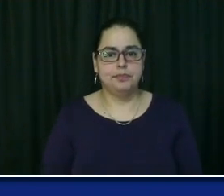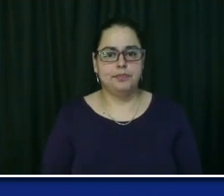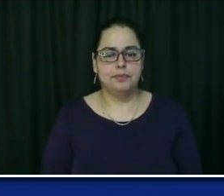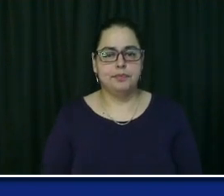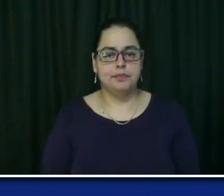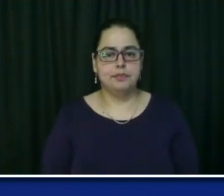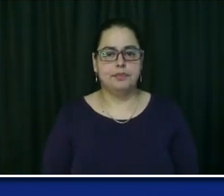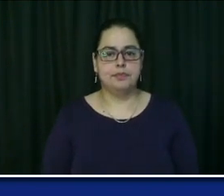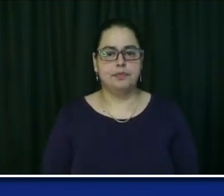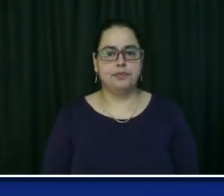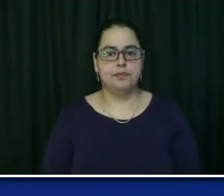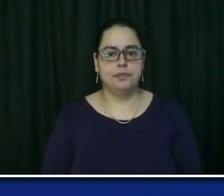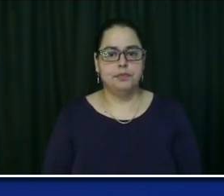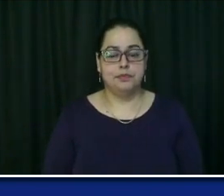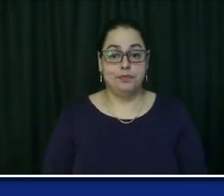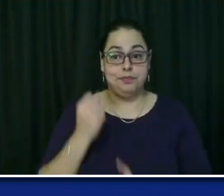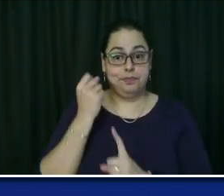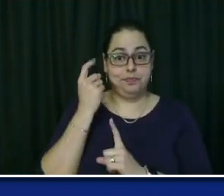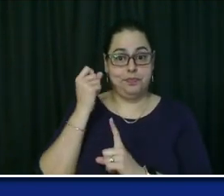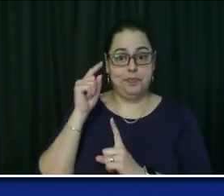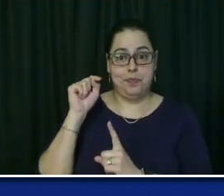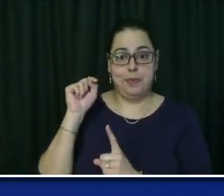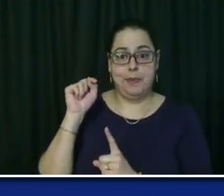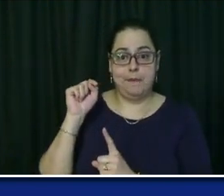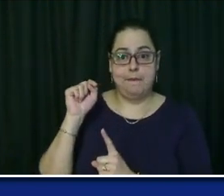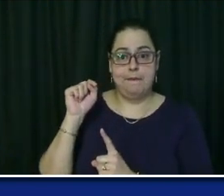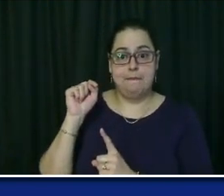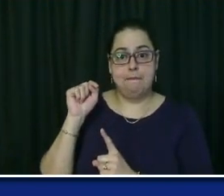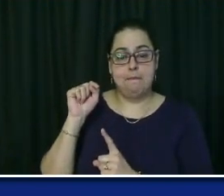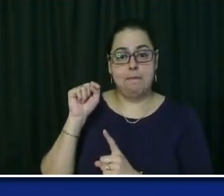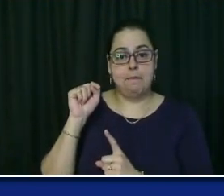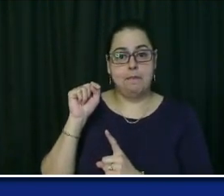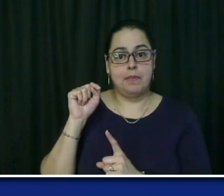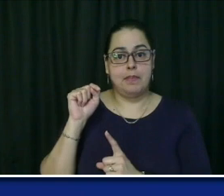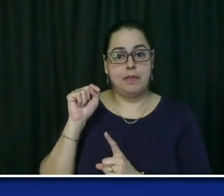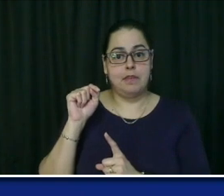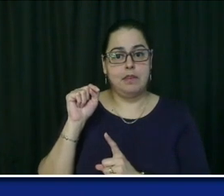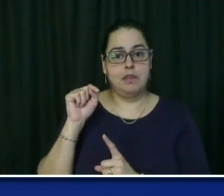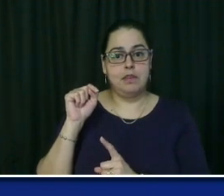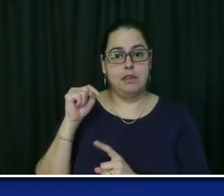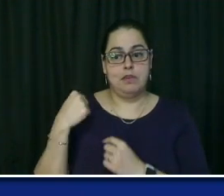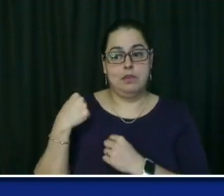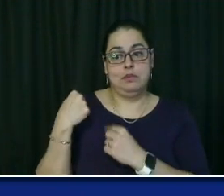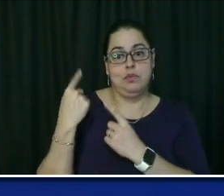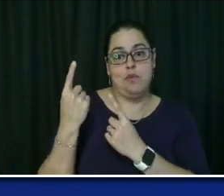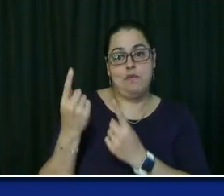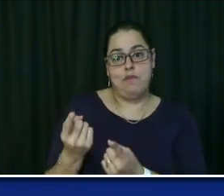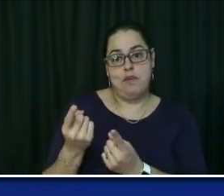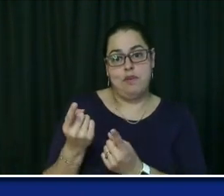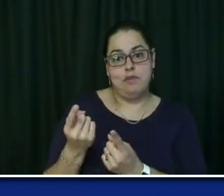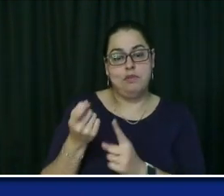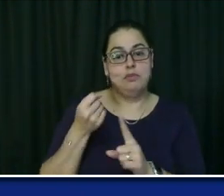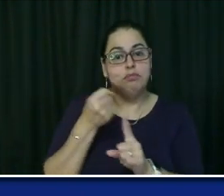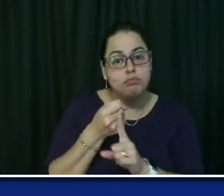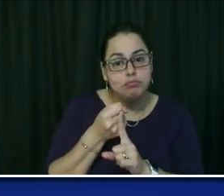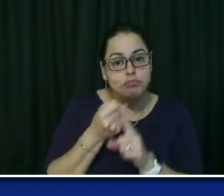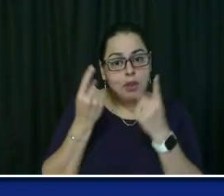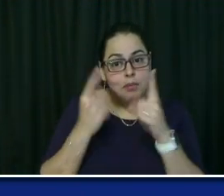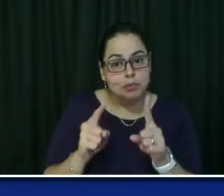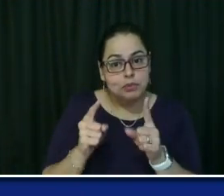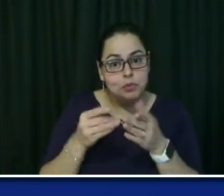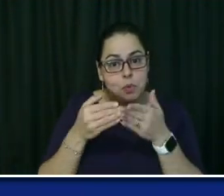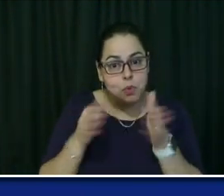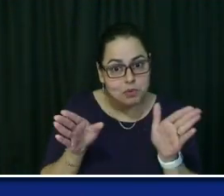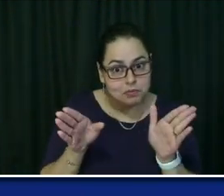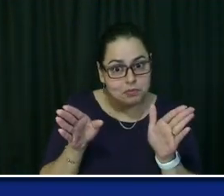gone through a period of things that could have spiked us And we would have looked at that and said, well,